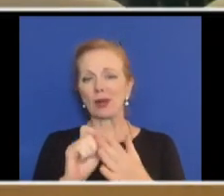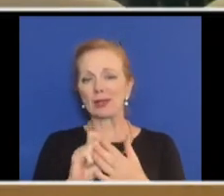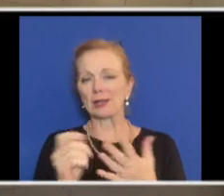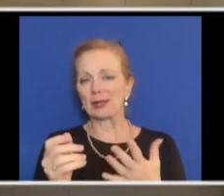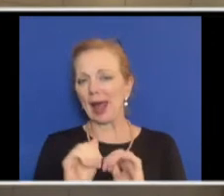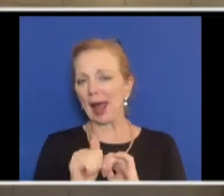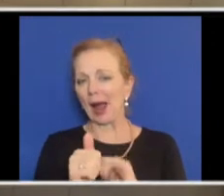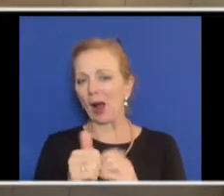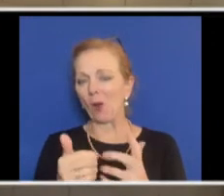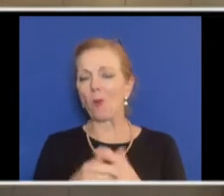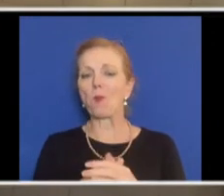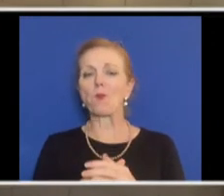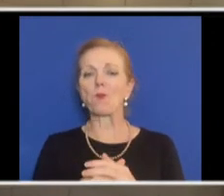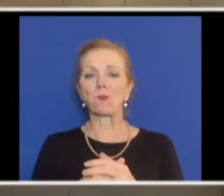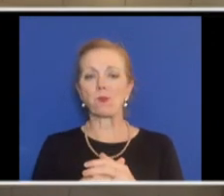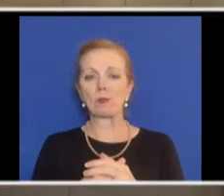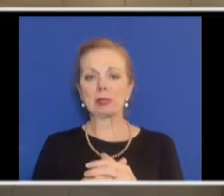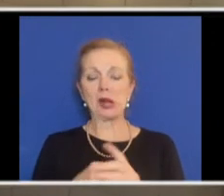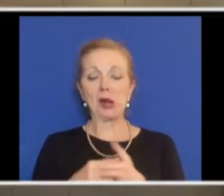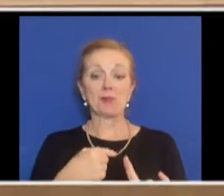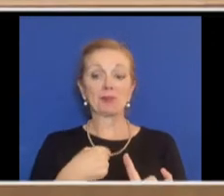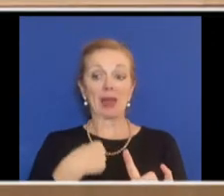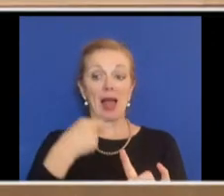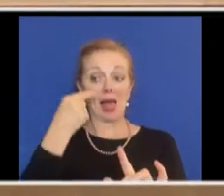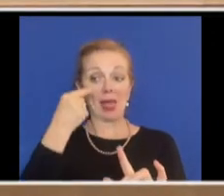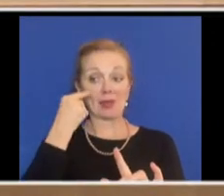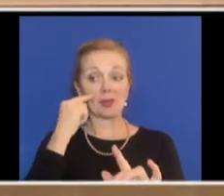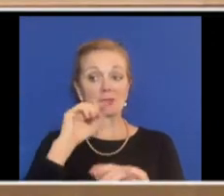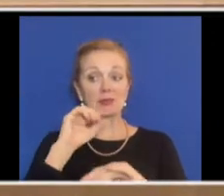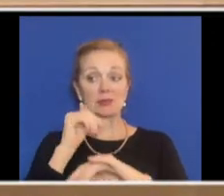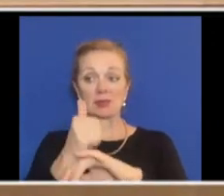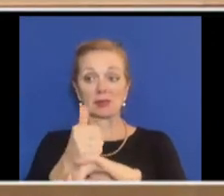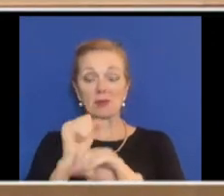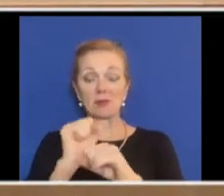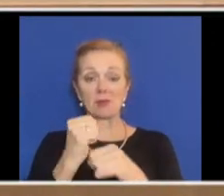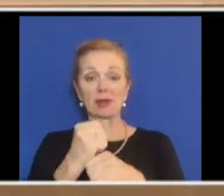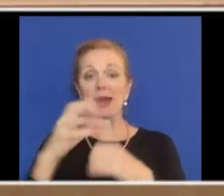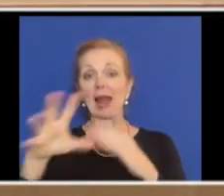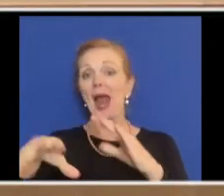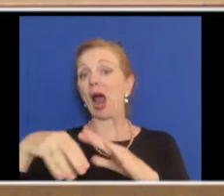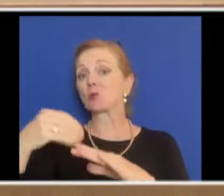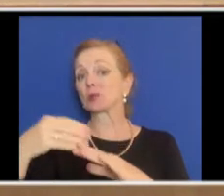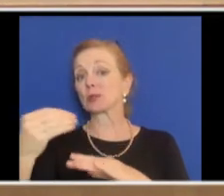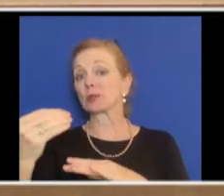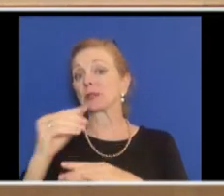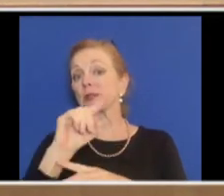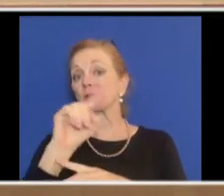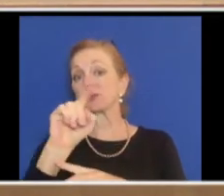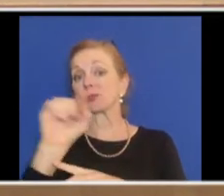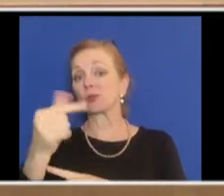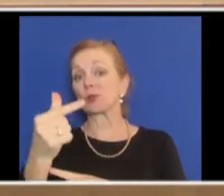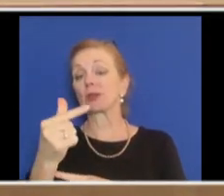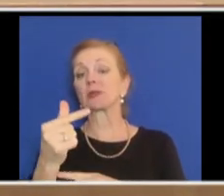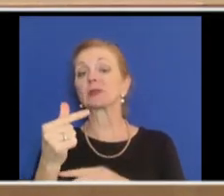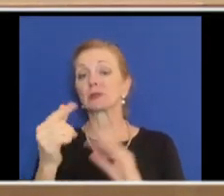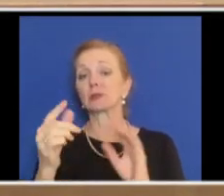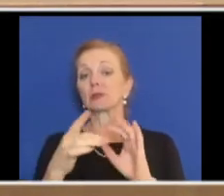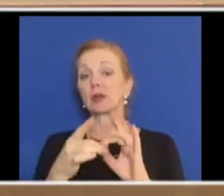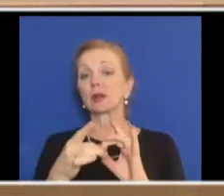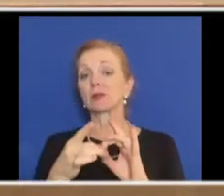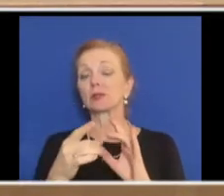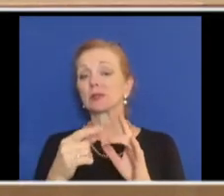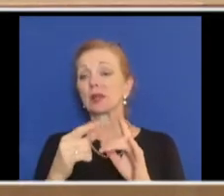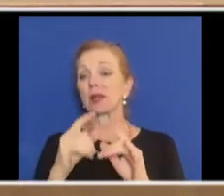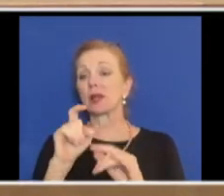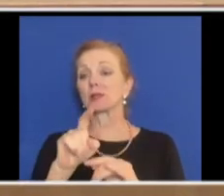that would probably be I would think that would be an arrangement that would be made outside of the zoning document because it's the zoning document